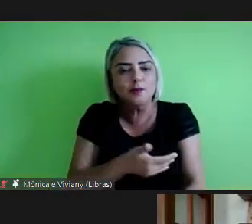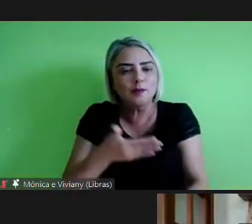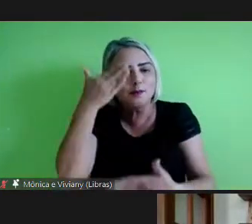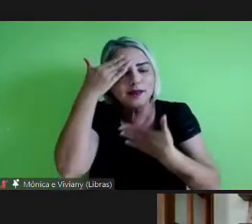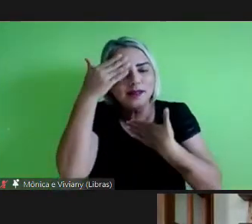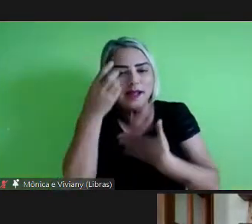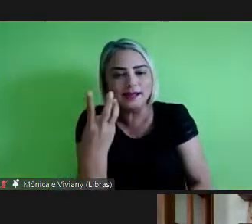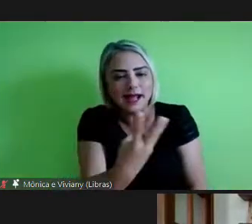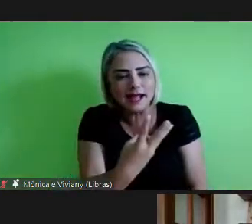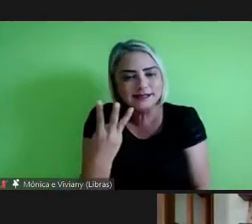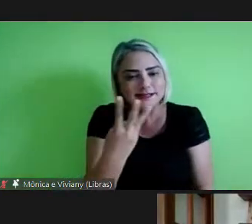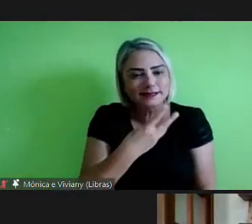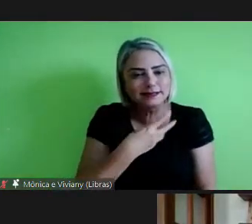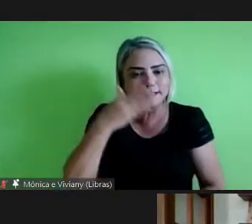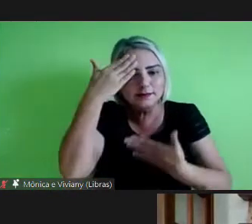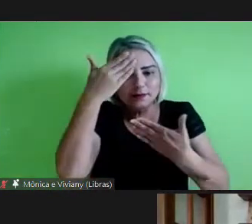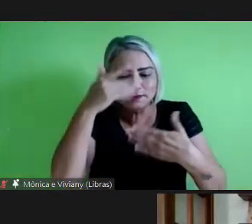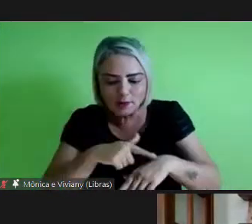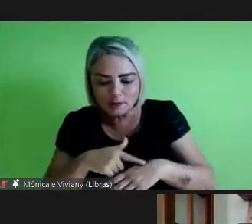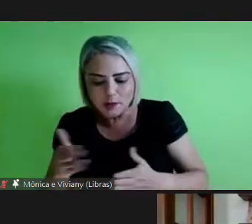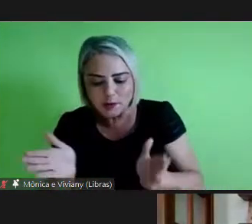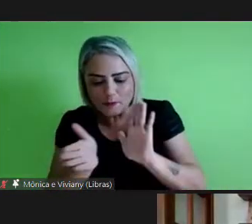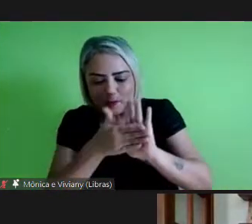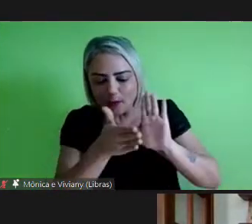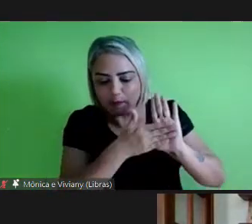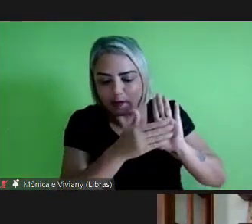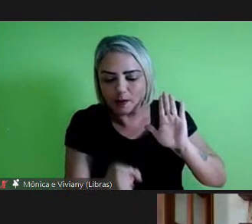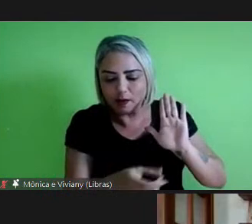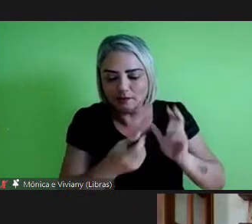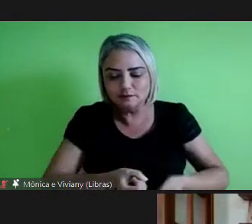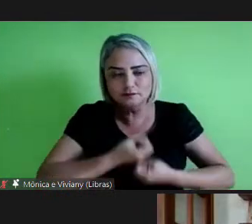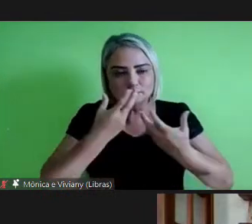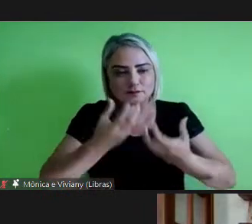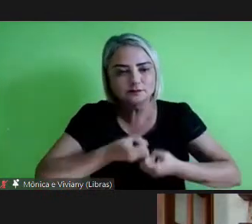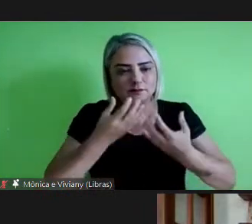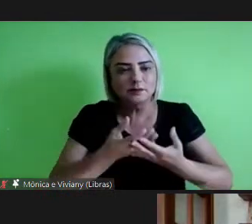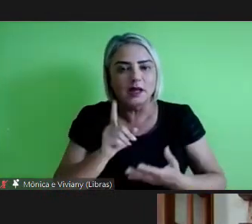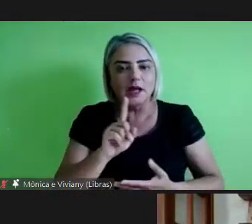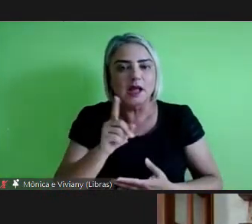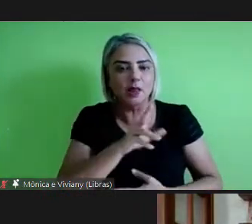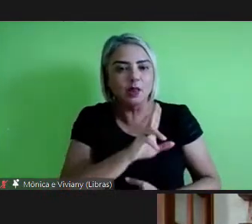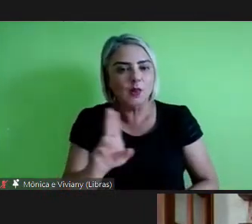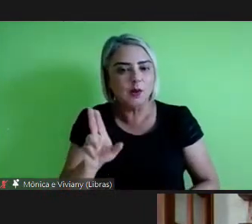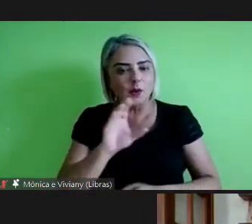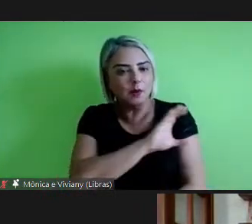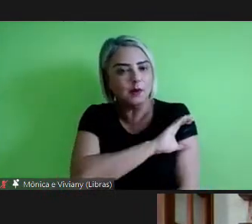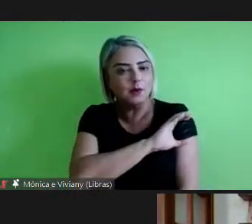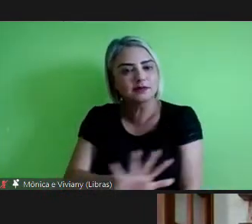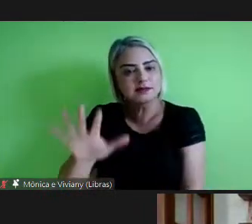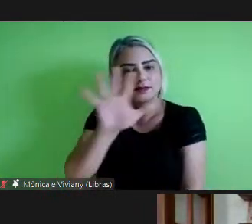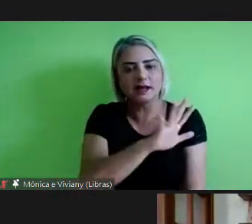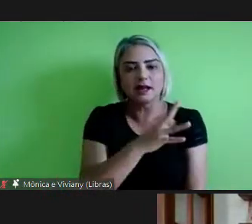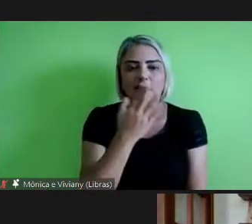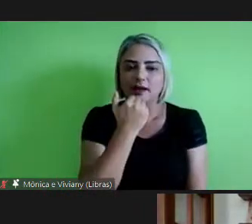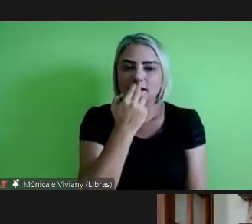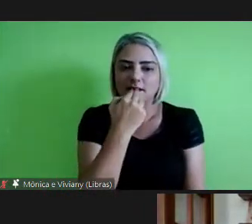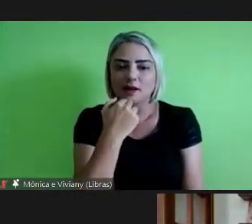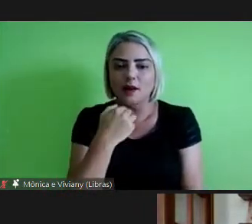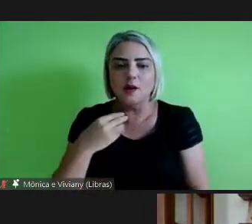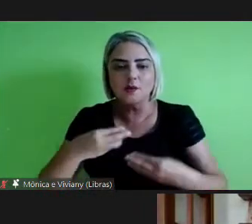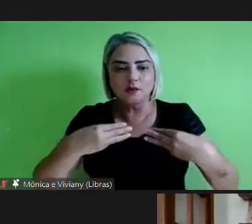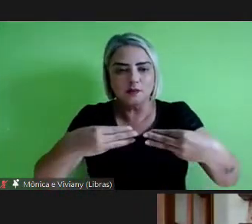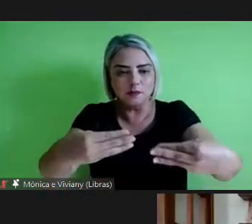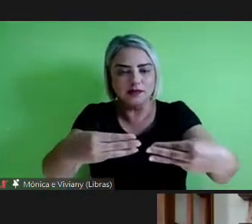Kelly, Mayara, Elizabeth, thank you very much for this moment, for your proposals and your comments. On behalf of the